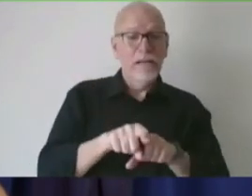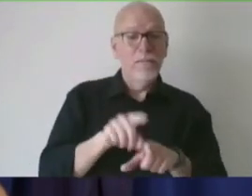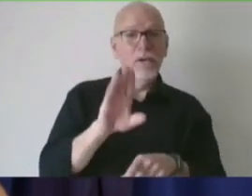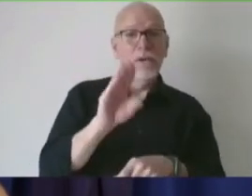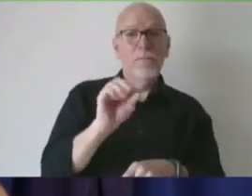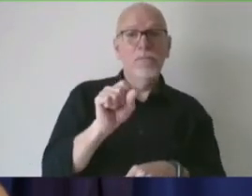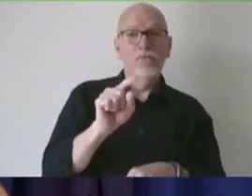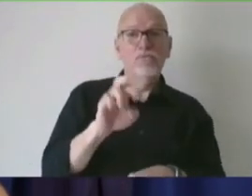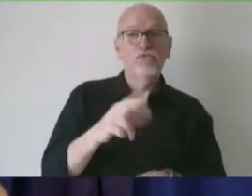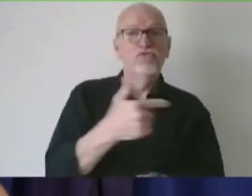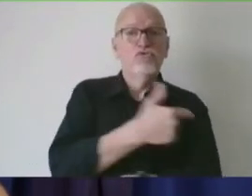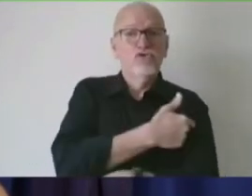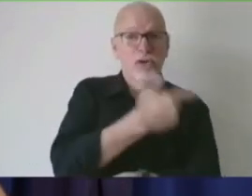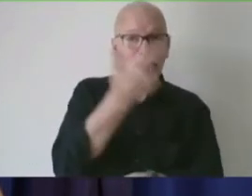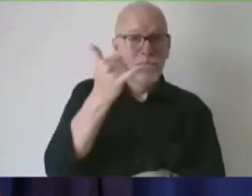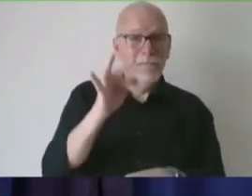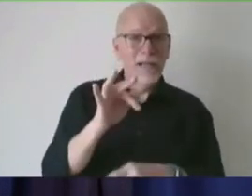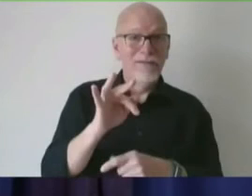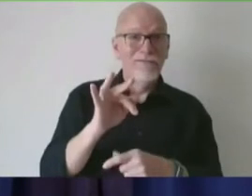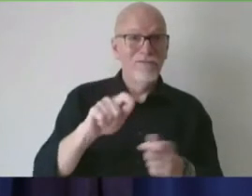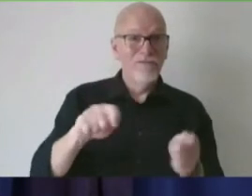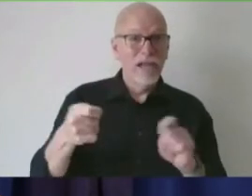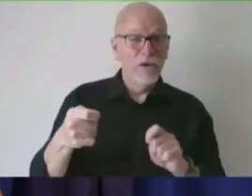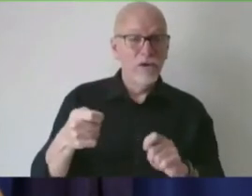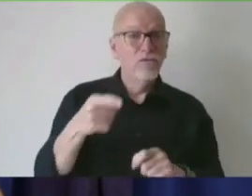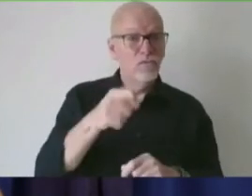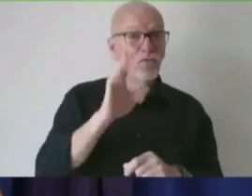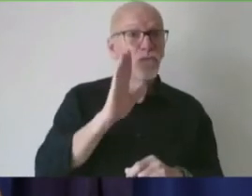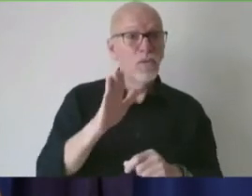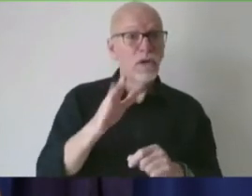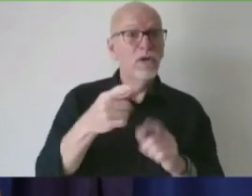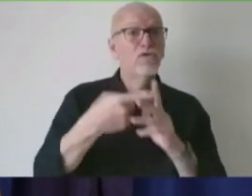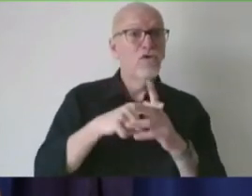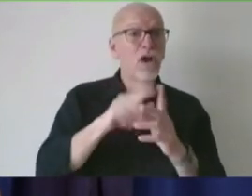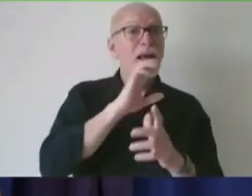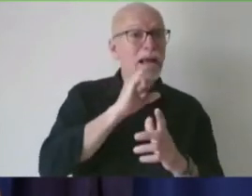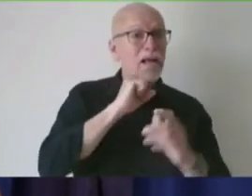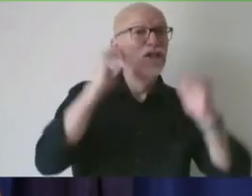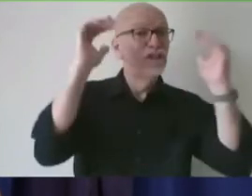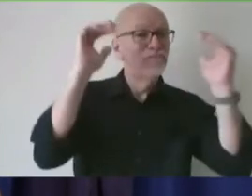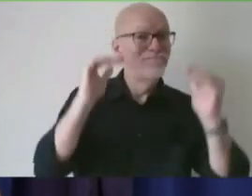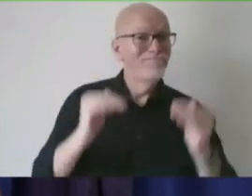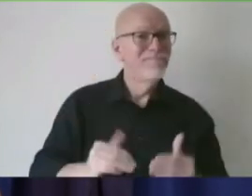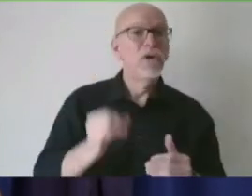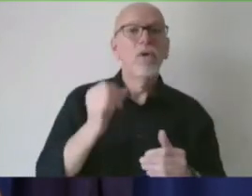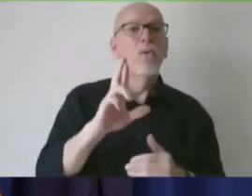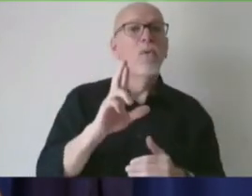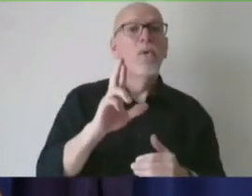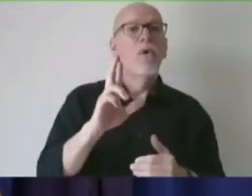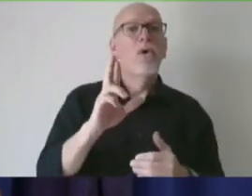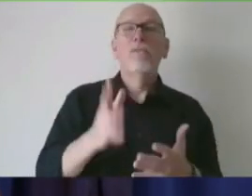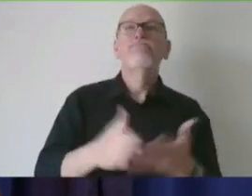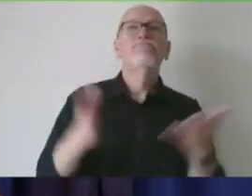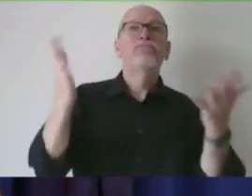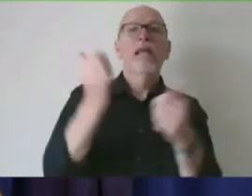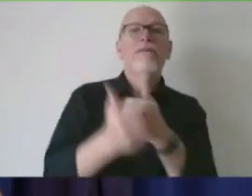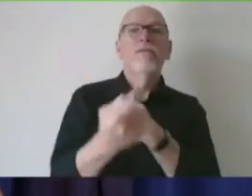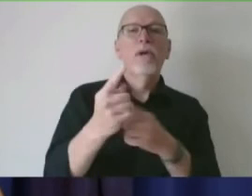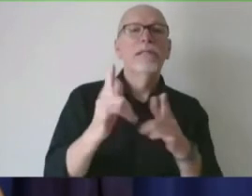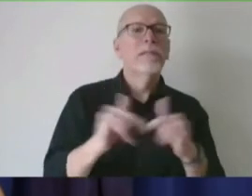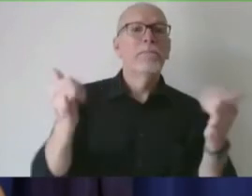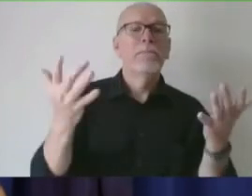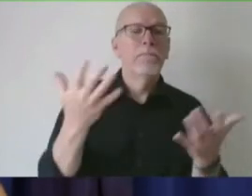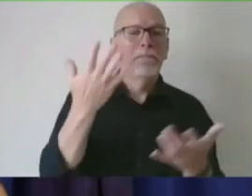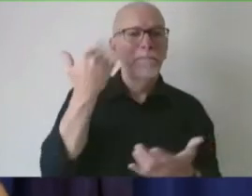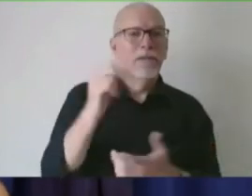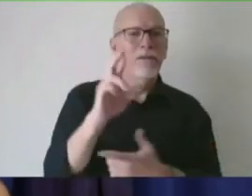in Indiana due to these variants, would you similarly do so in an age-based manner, or would you get everyone at the same time because